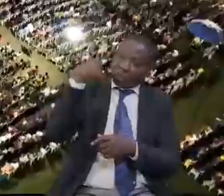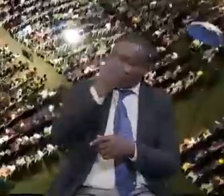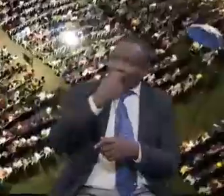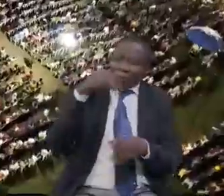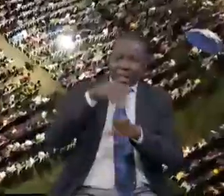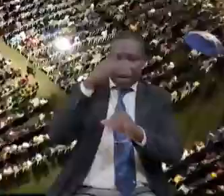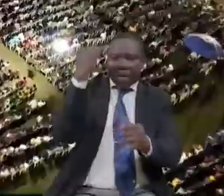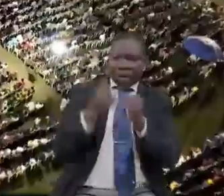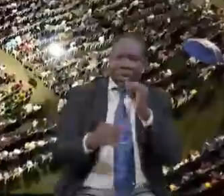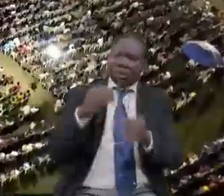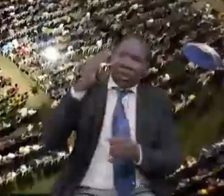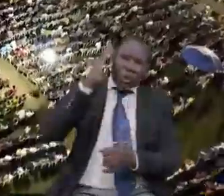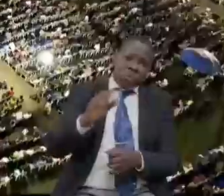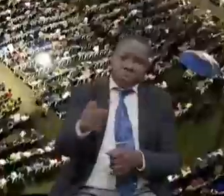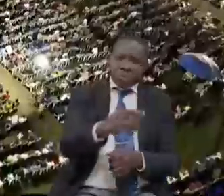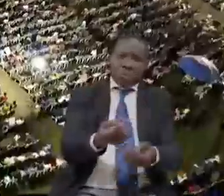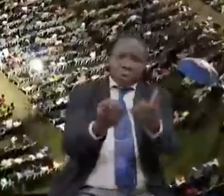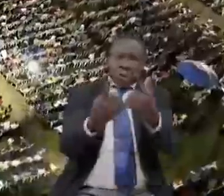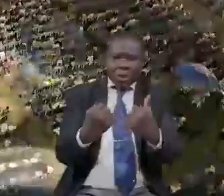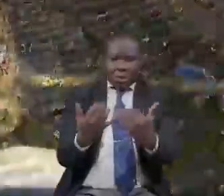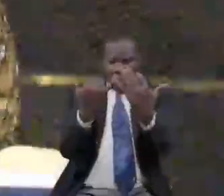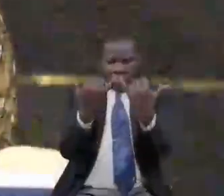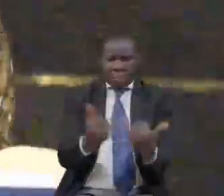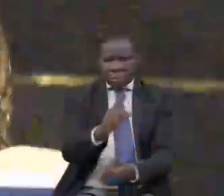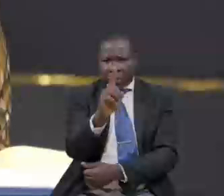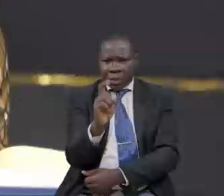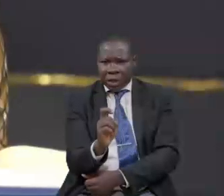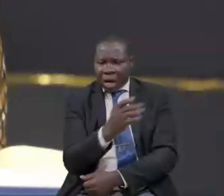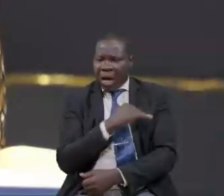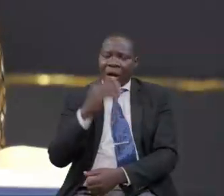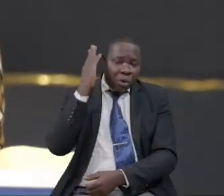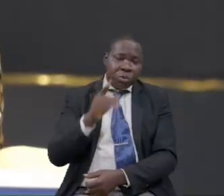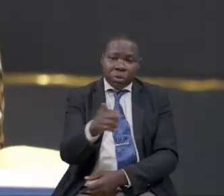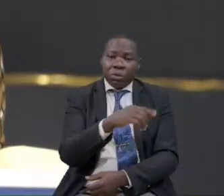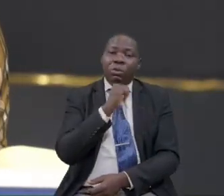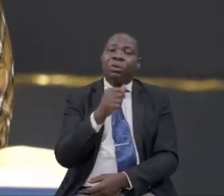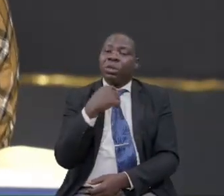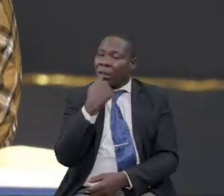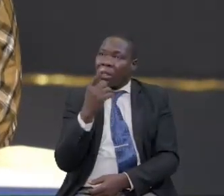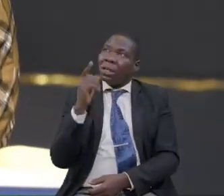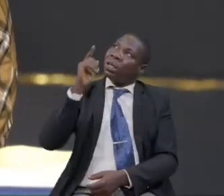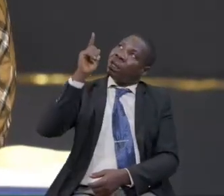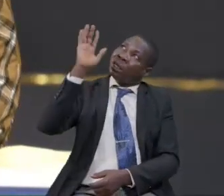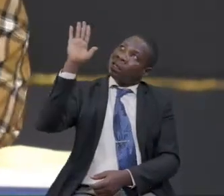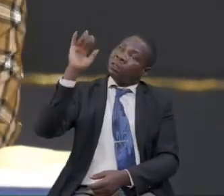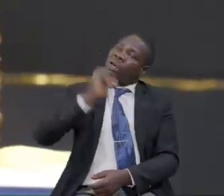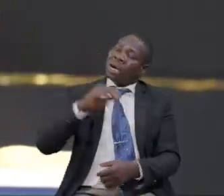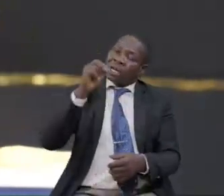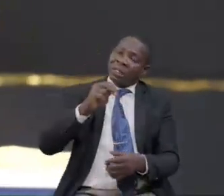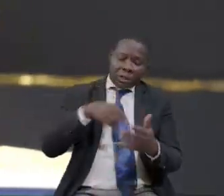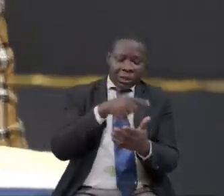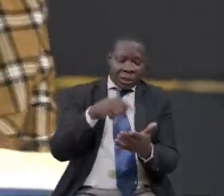come now? And won't you tell him, I need this grace, I receive this